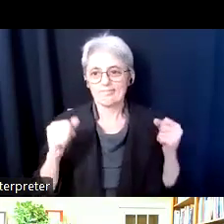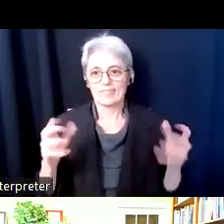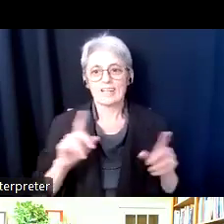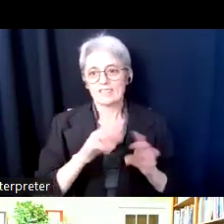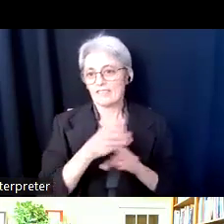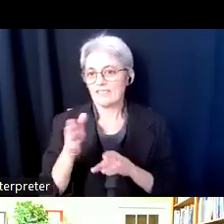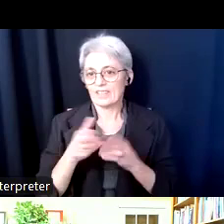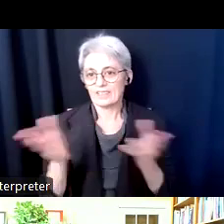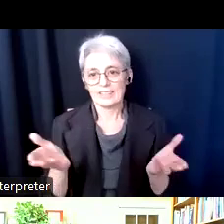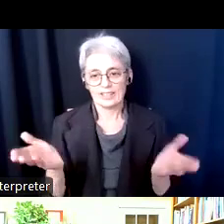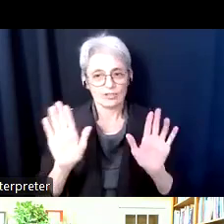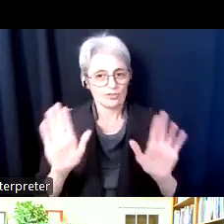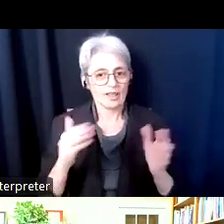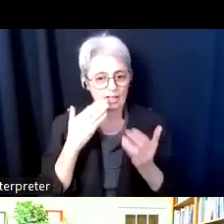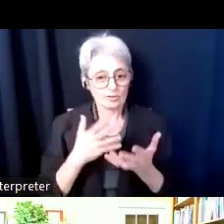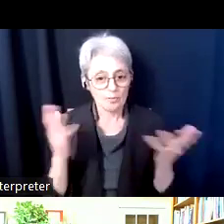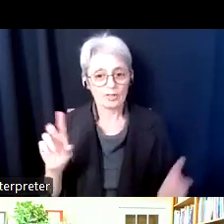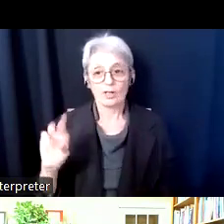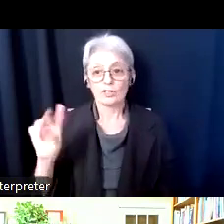much. Next slide, Dorothy.